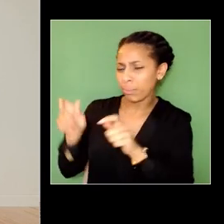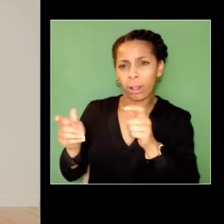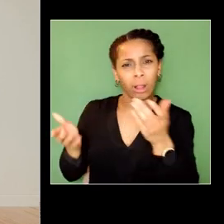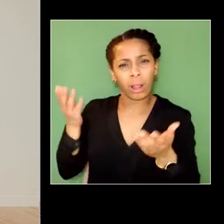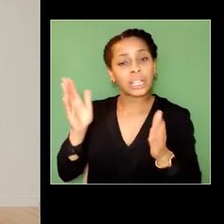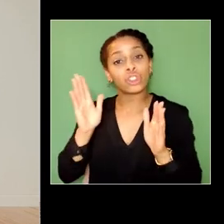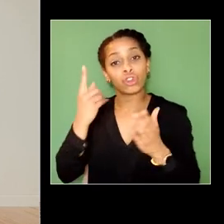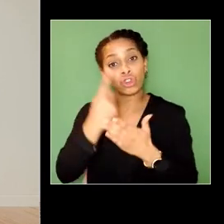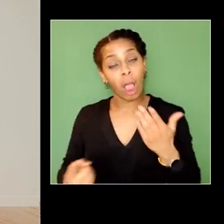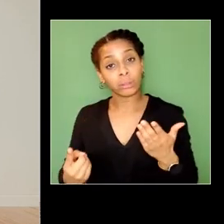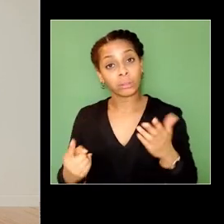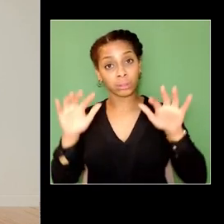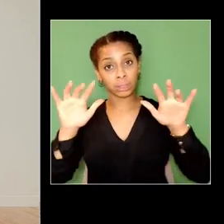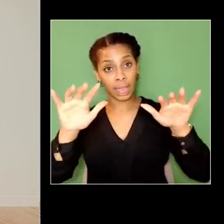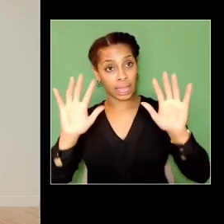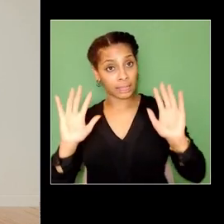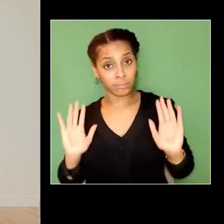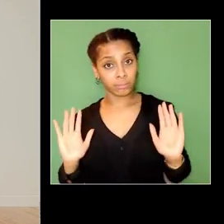also didn't want it to, I didn't want to always be